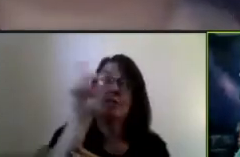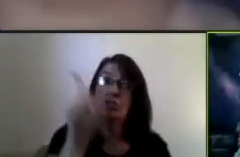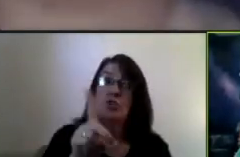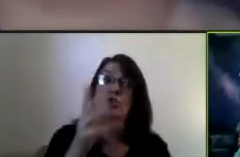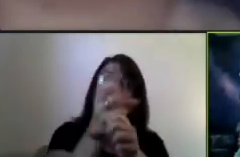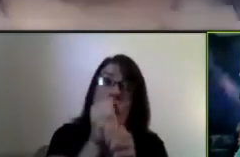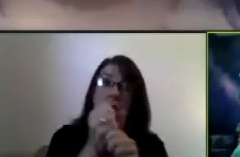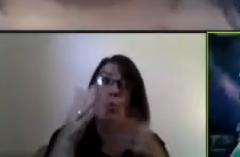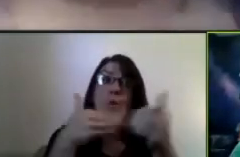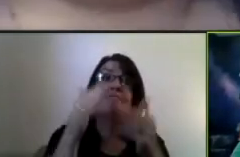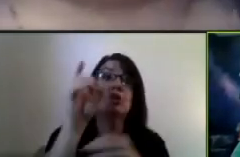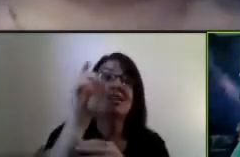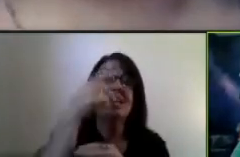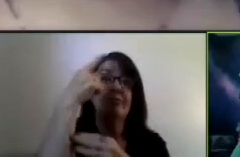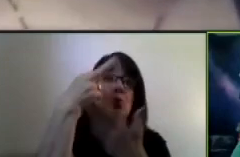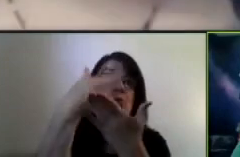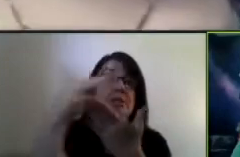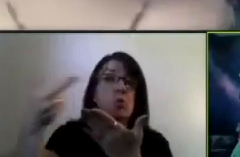what it needs.